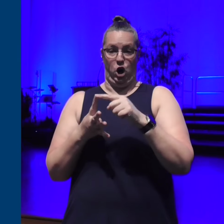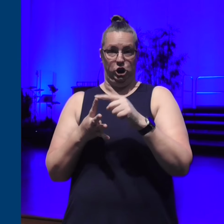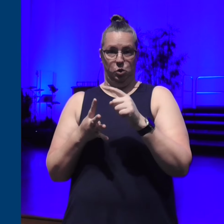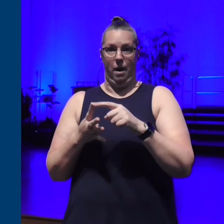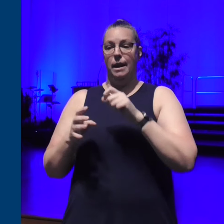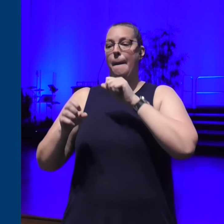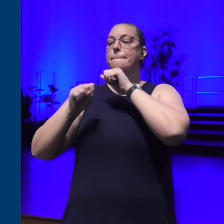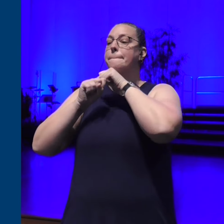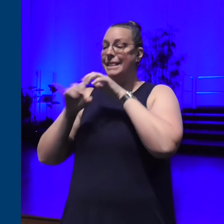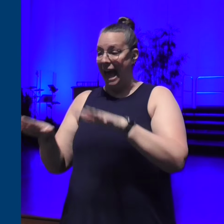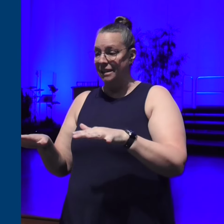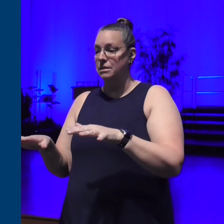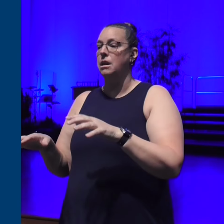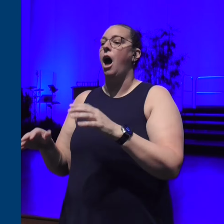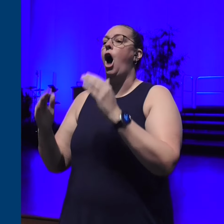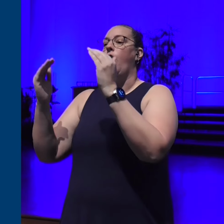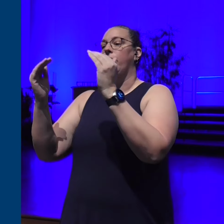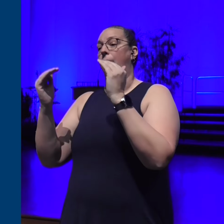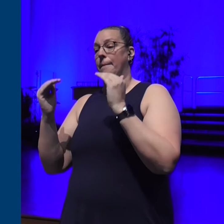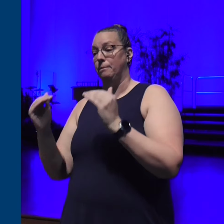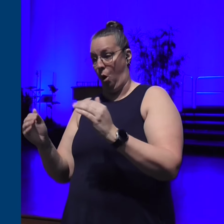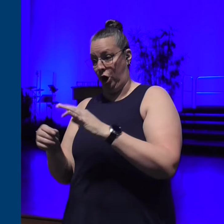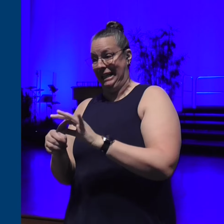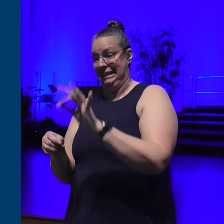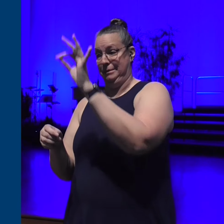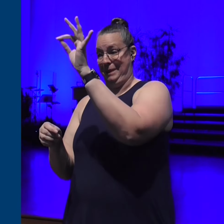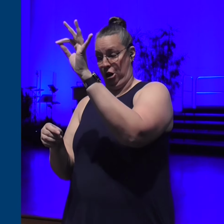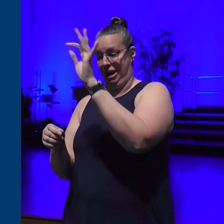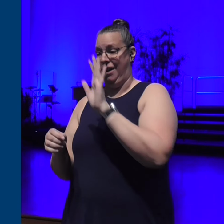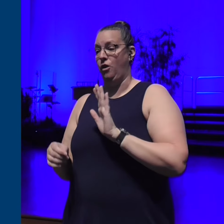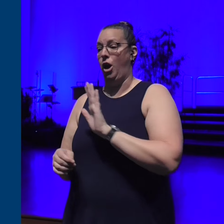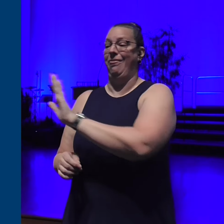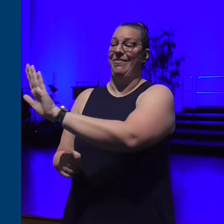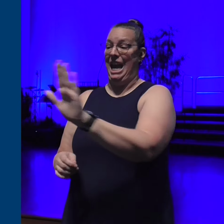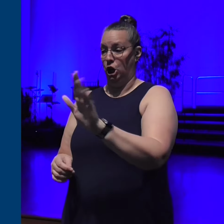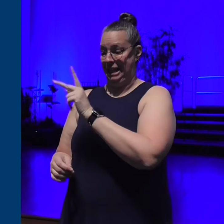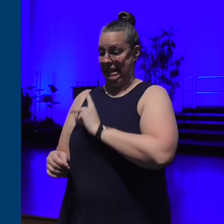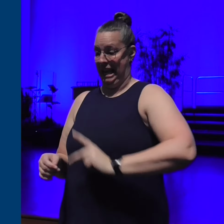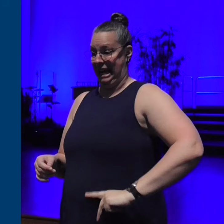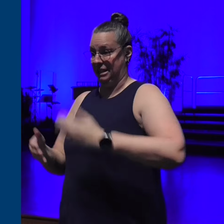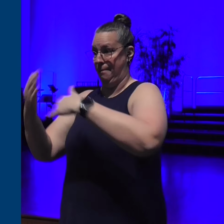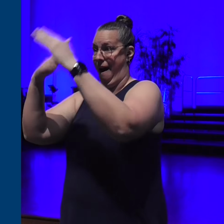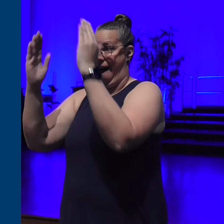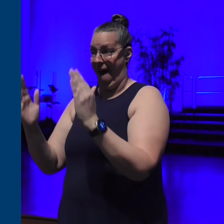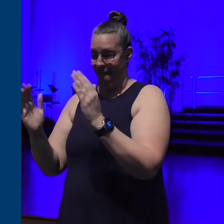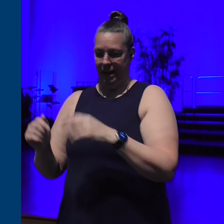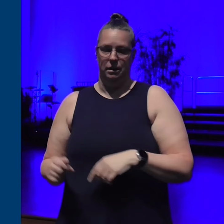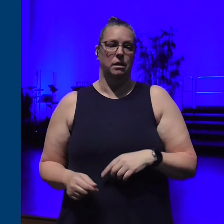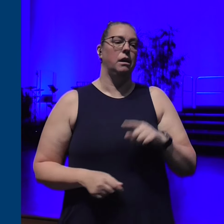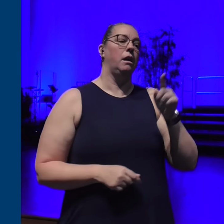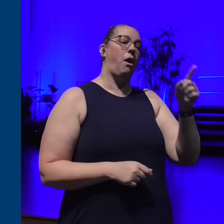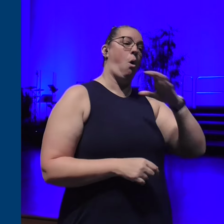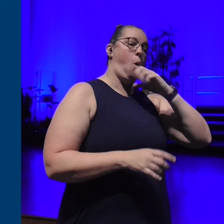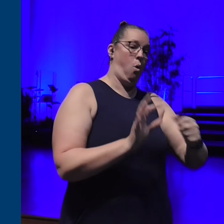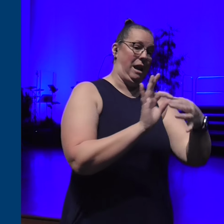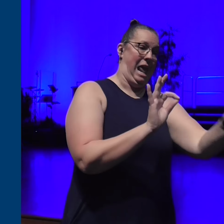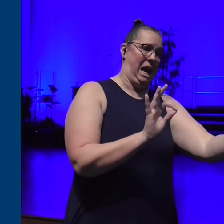in spirit, for theirs is the kingdom of heaven. He translates, or he said it, that Jesus actually